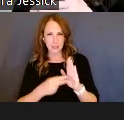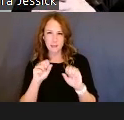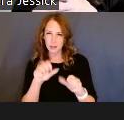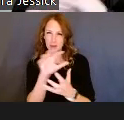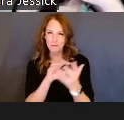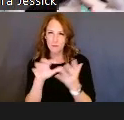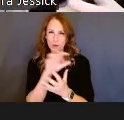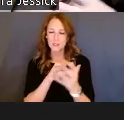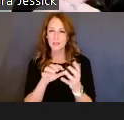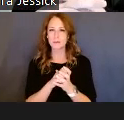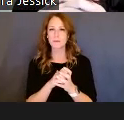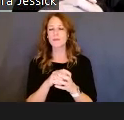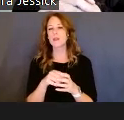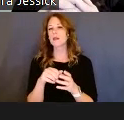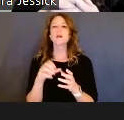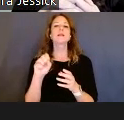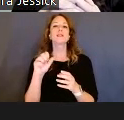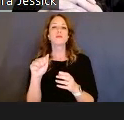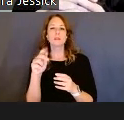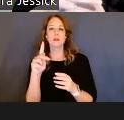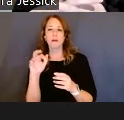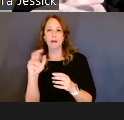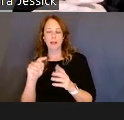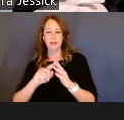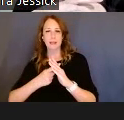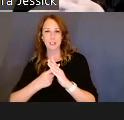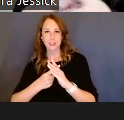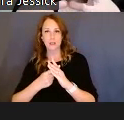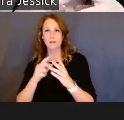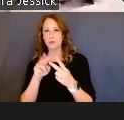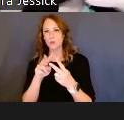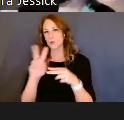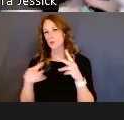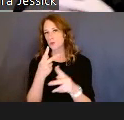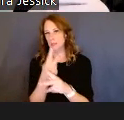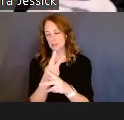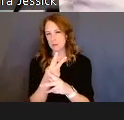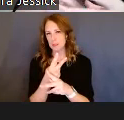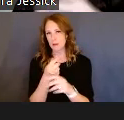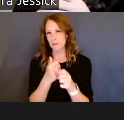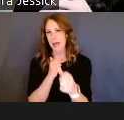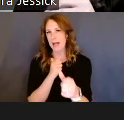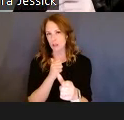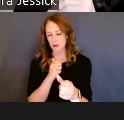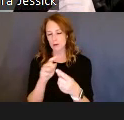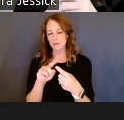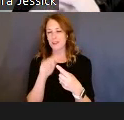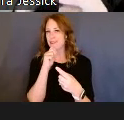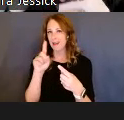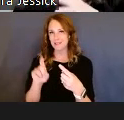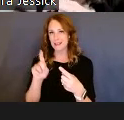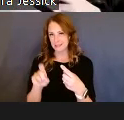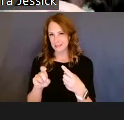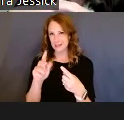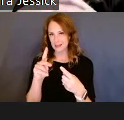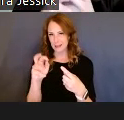but under the Sexual Assault Kit Initiative, there are two types of a backlog. There are untested kits and